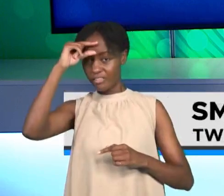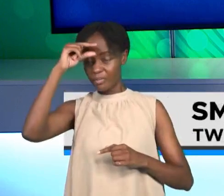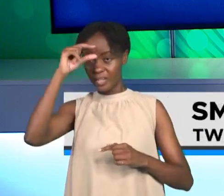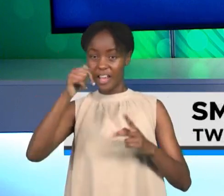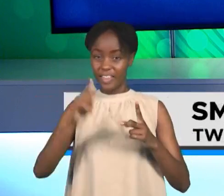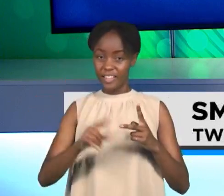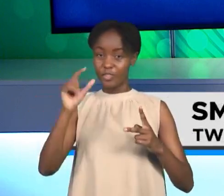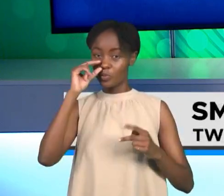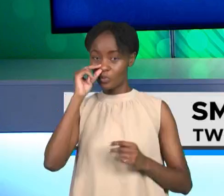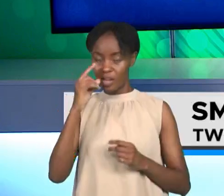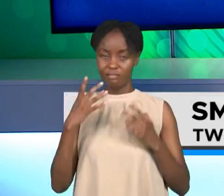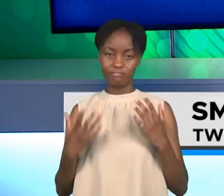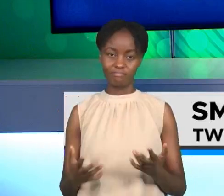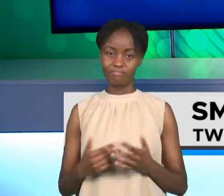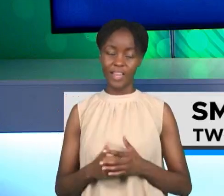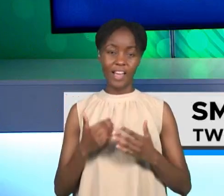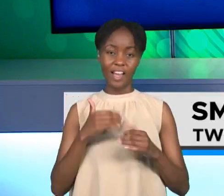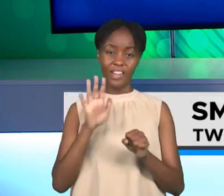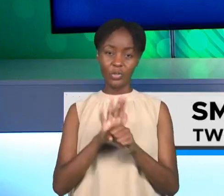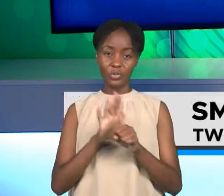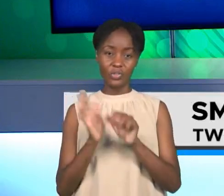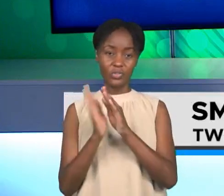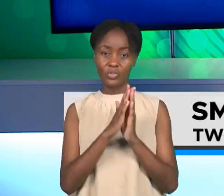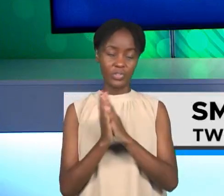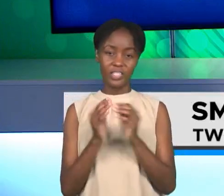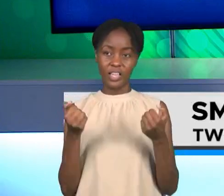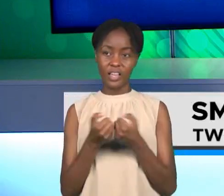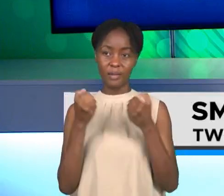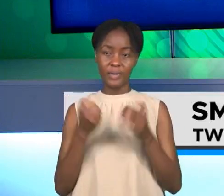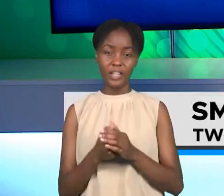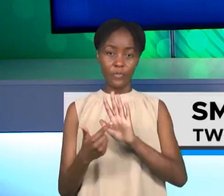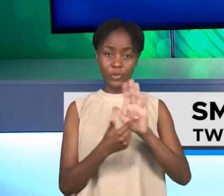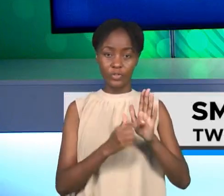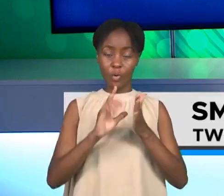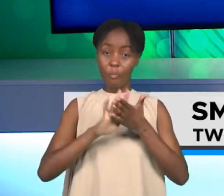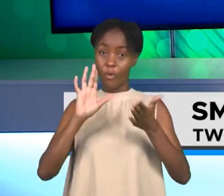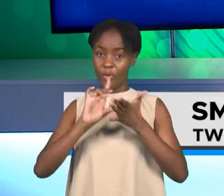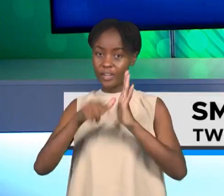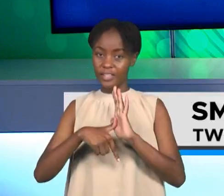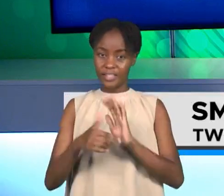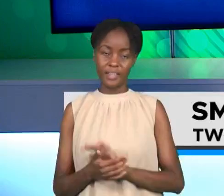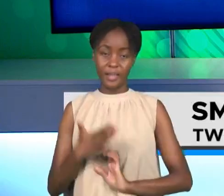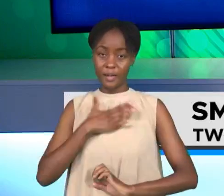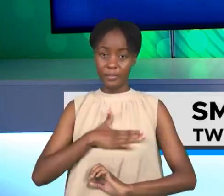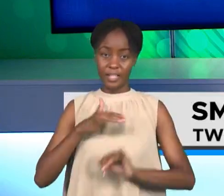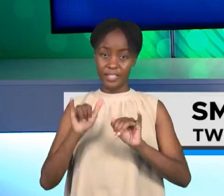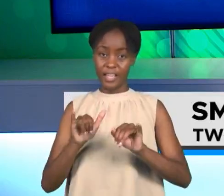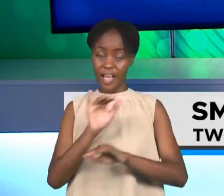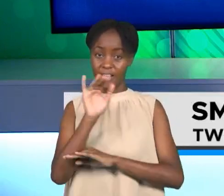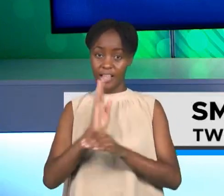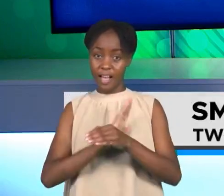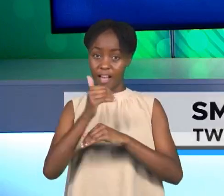in Sudan. A lot is still happening in the continent, which we shall be bringing you after this short break. But what is coming